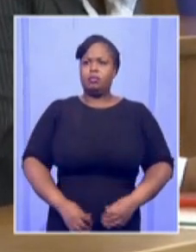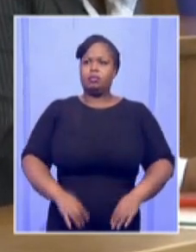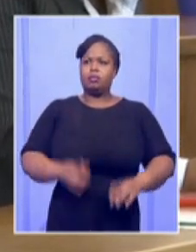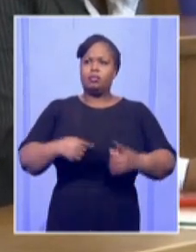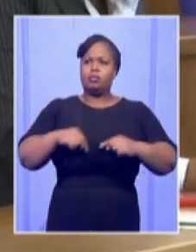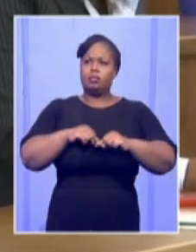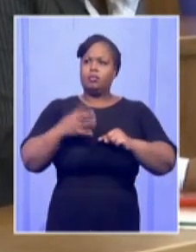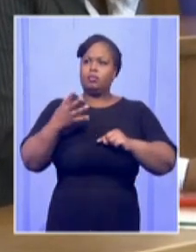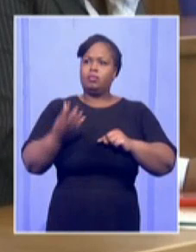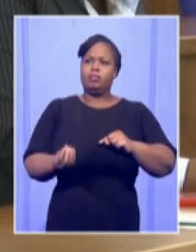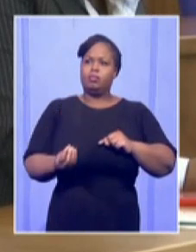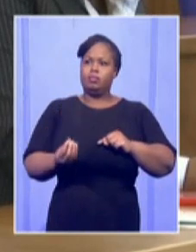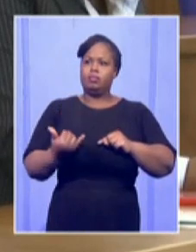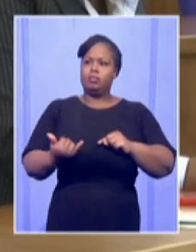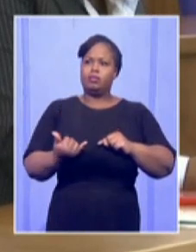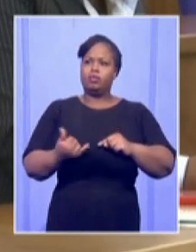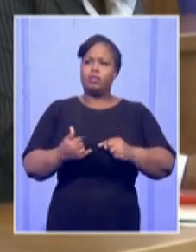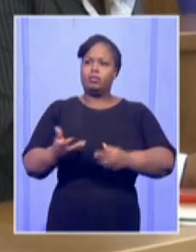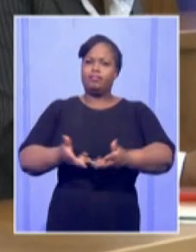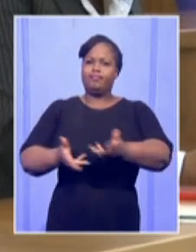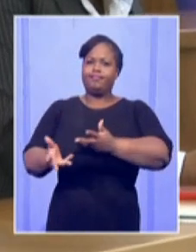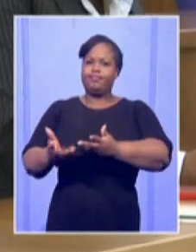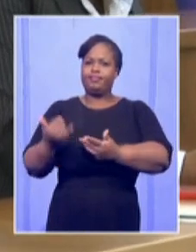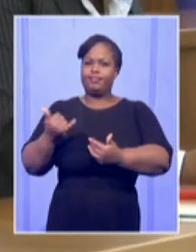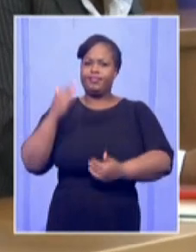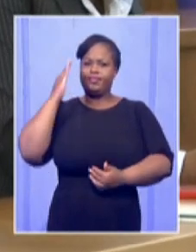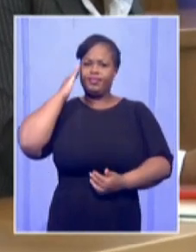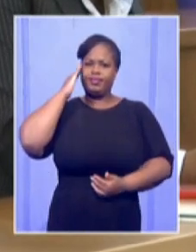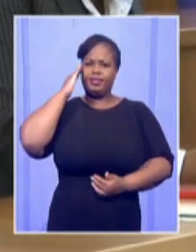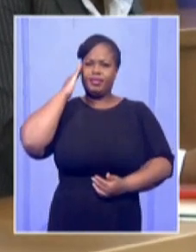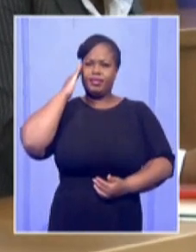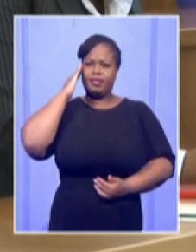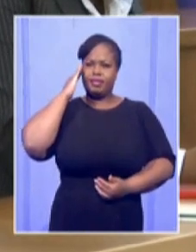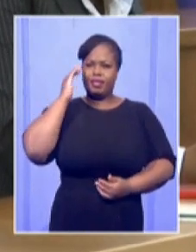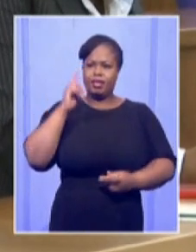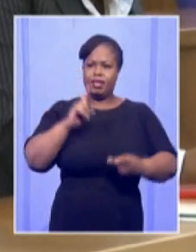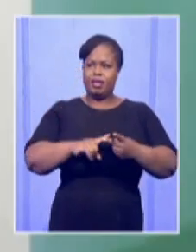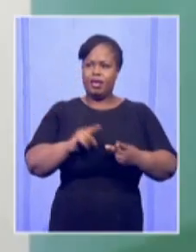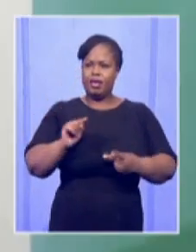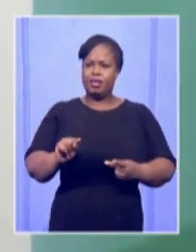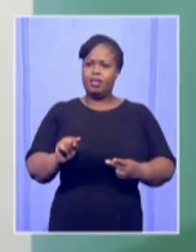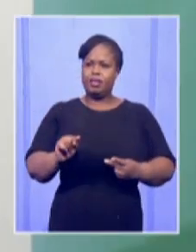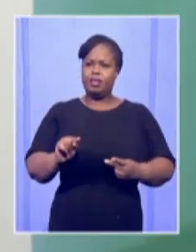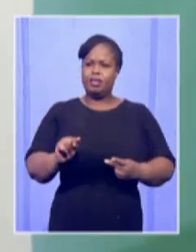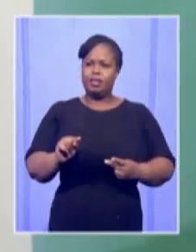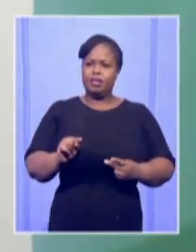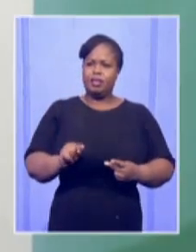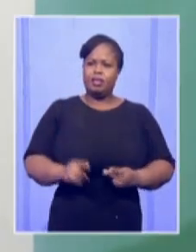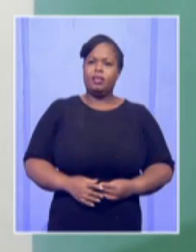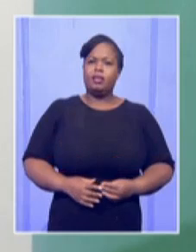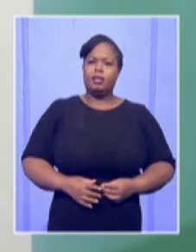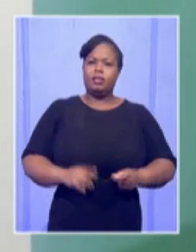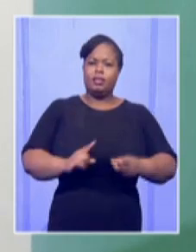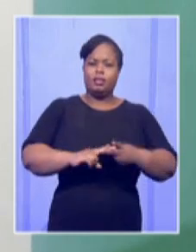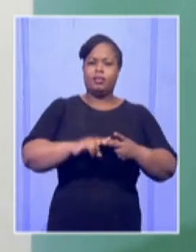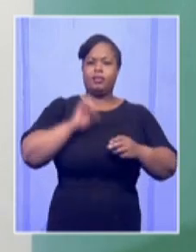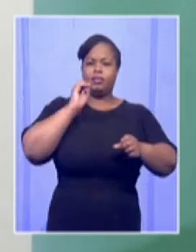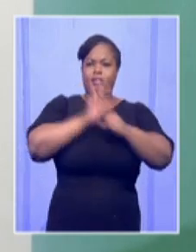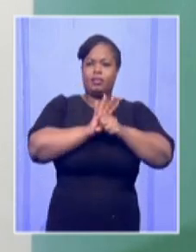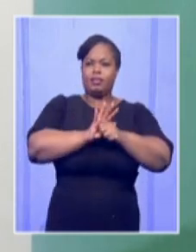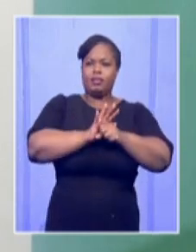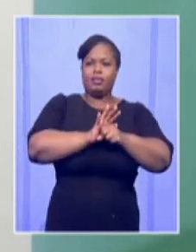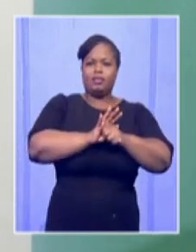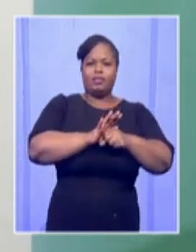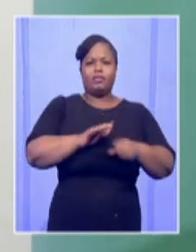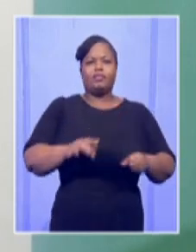actually interacted with the knowledge spaces to understand how is it affecting the country and what are